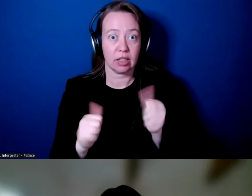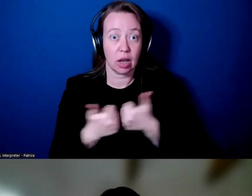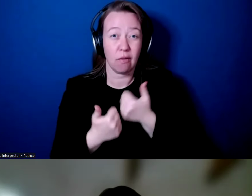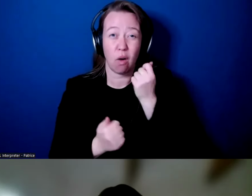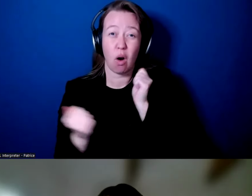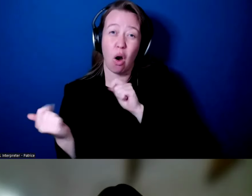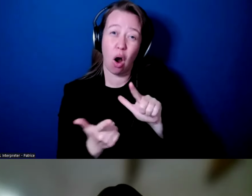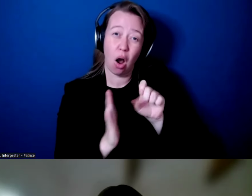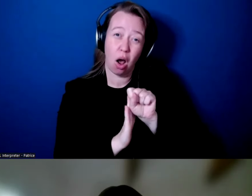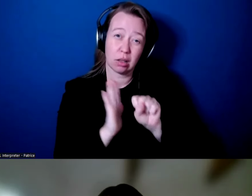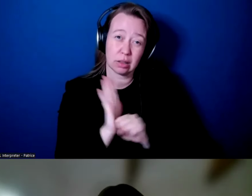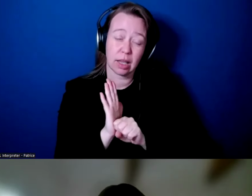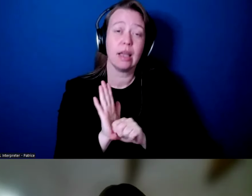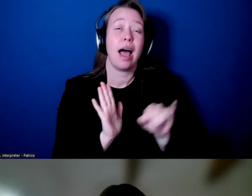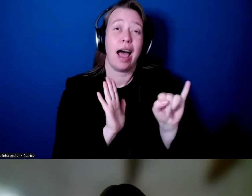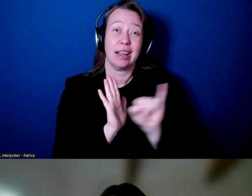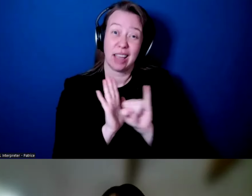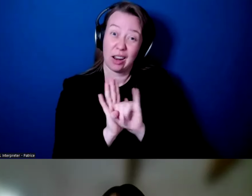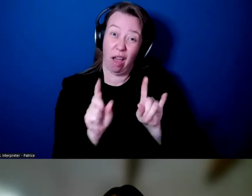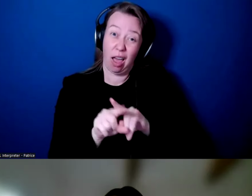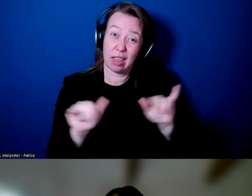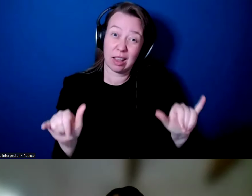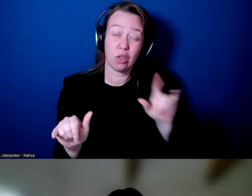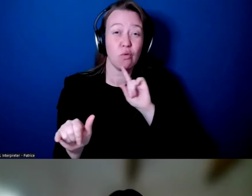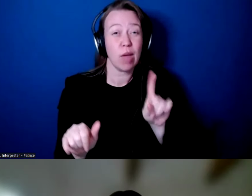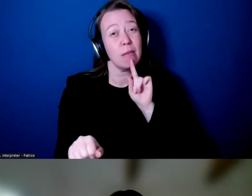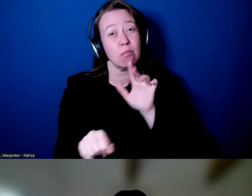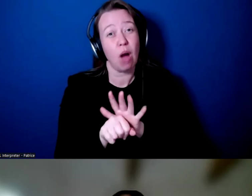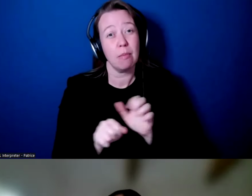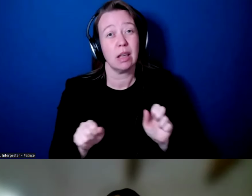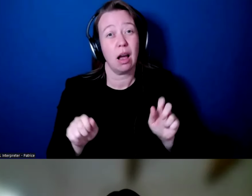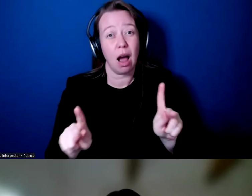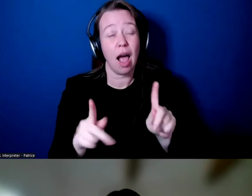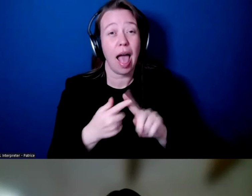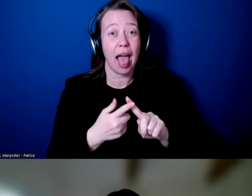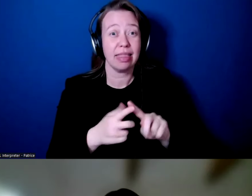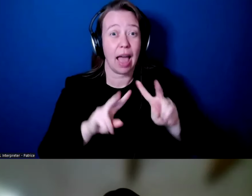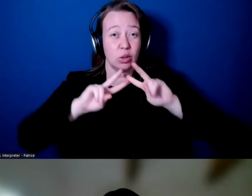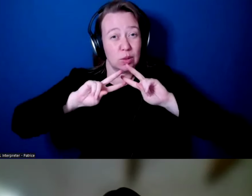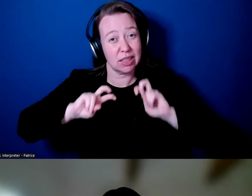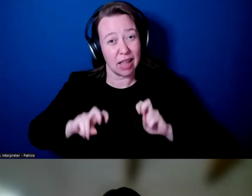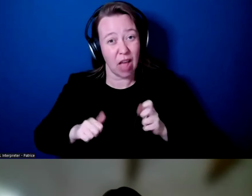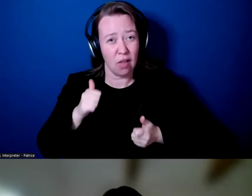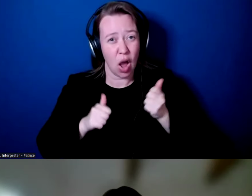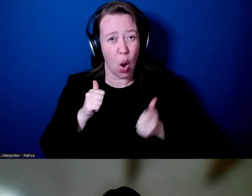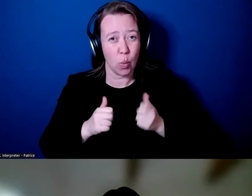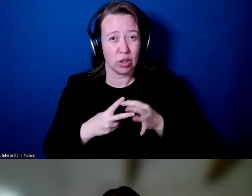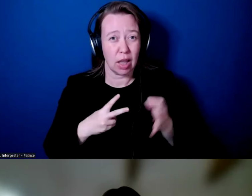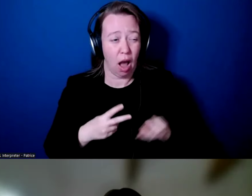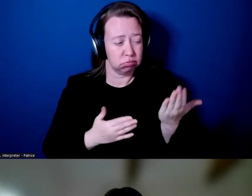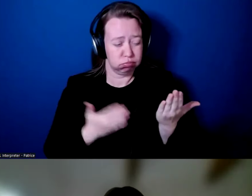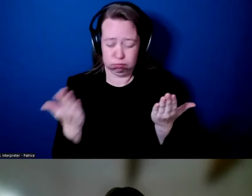to identify the most promising solutions, and then to evaluate which of those solutions, which of those policy